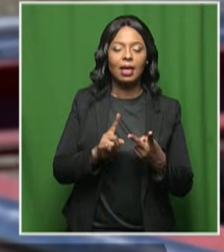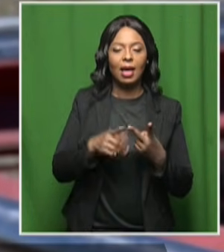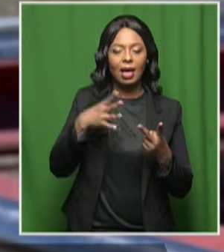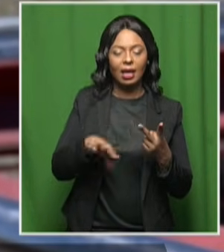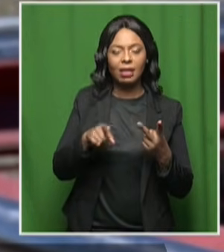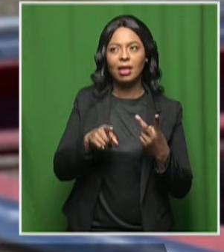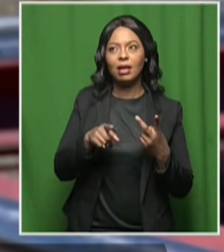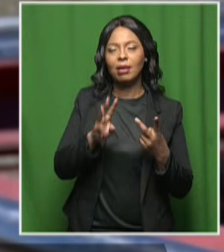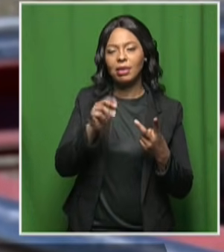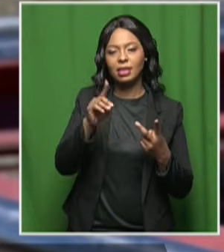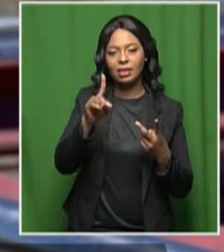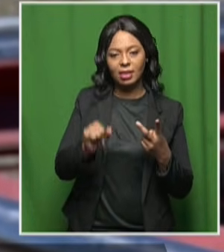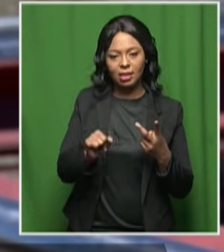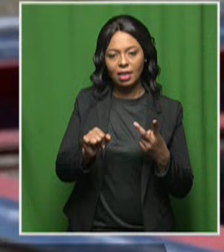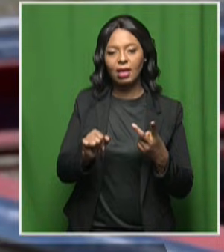here.